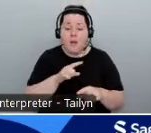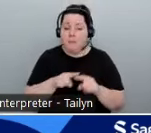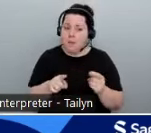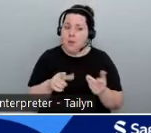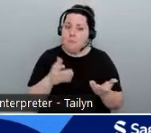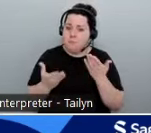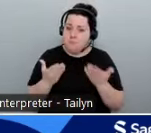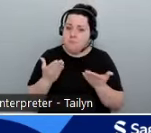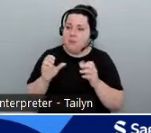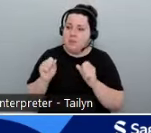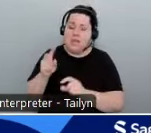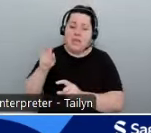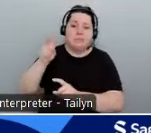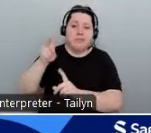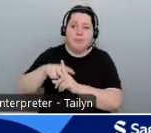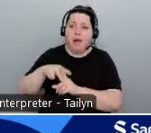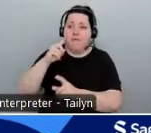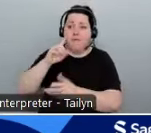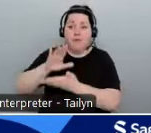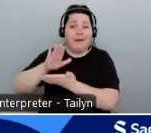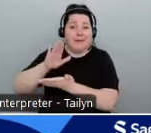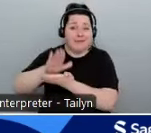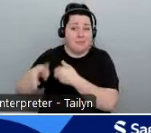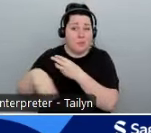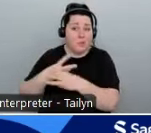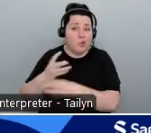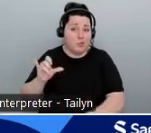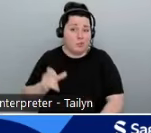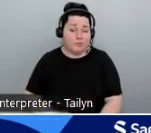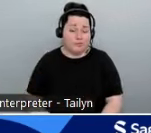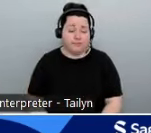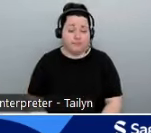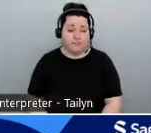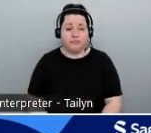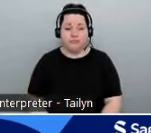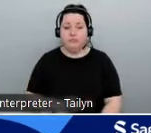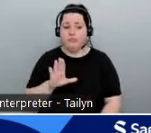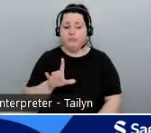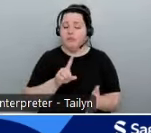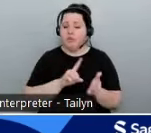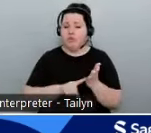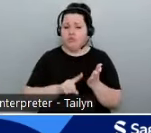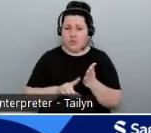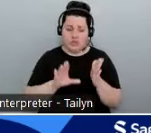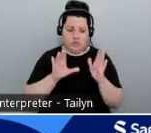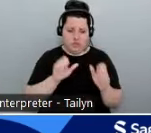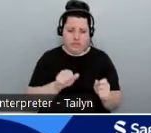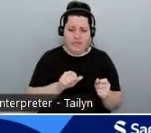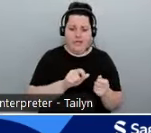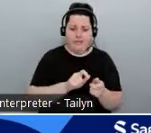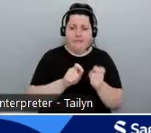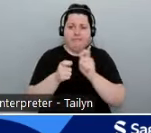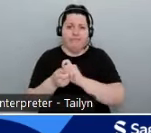applying what you've learned in an academic sense as well. Your research could be converted into articles, or it could be